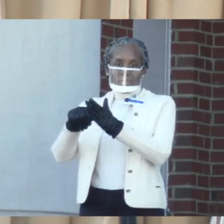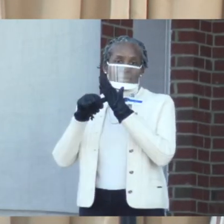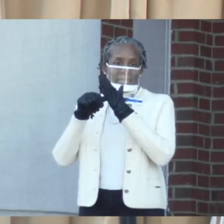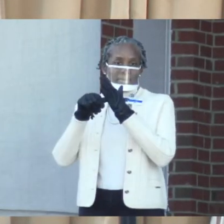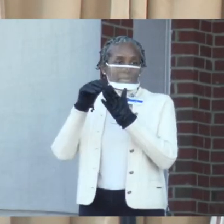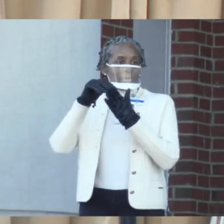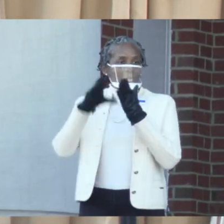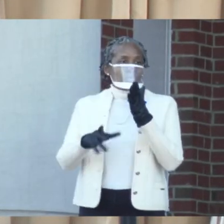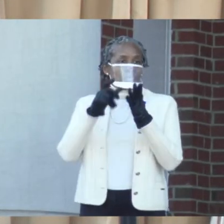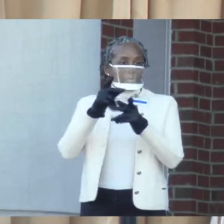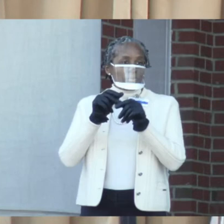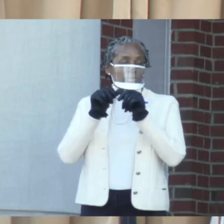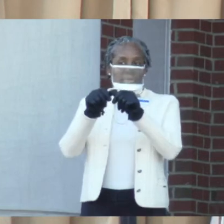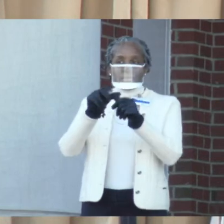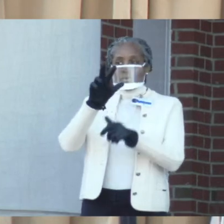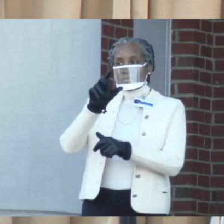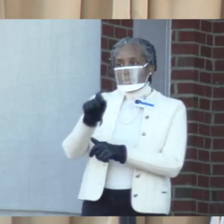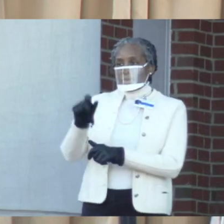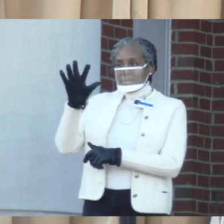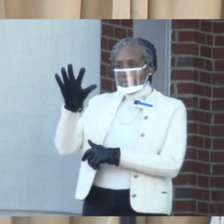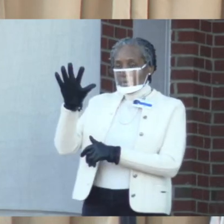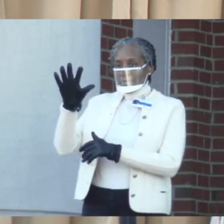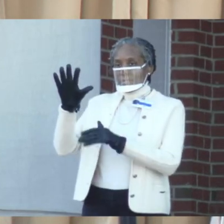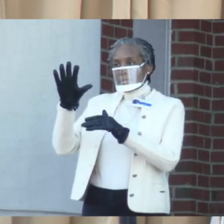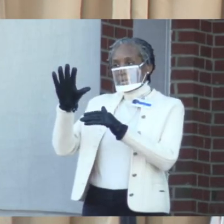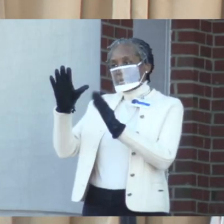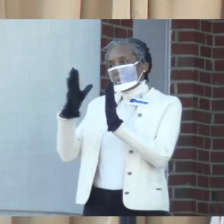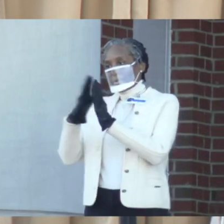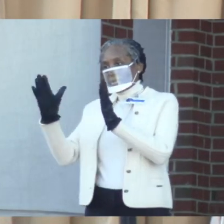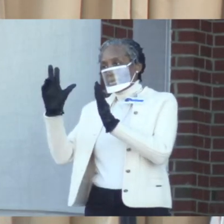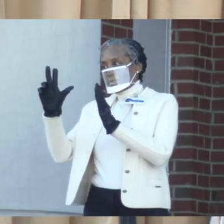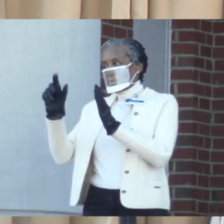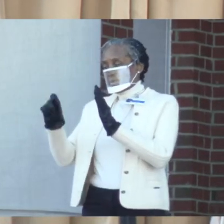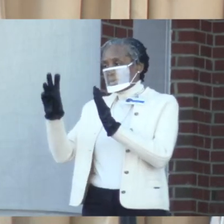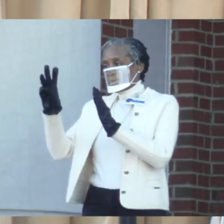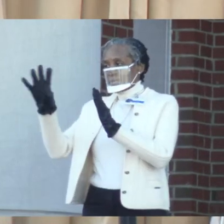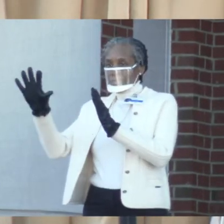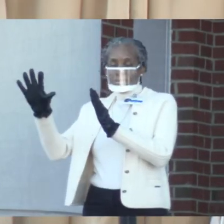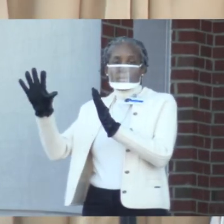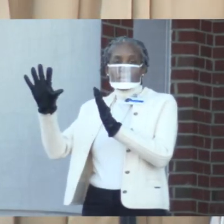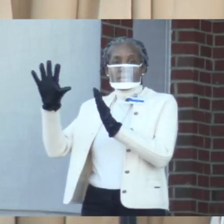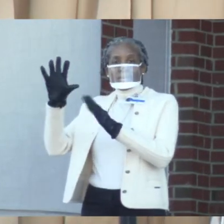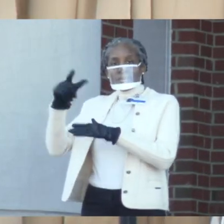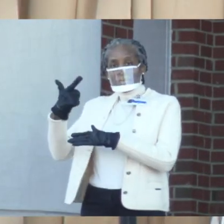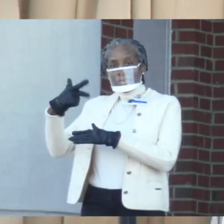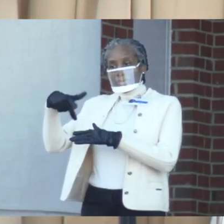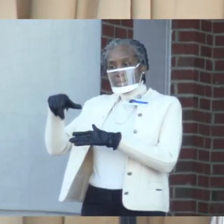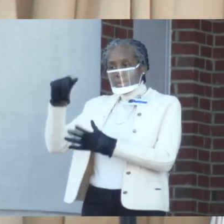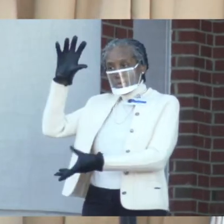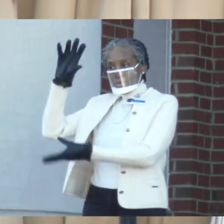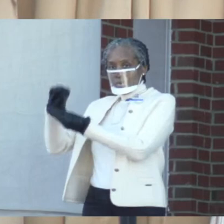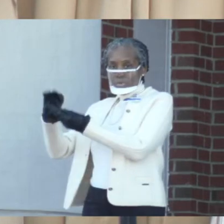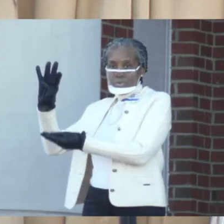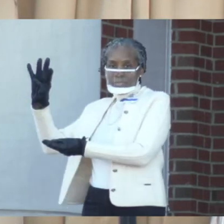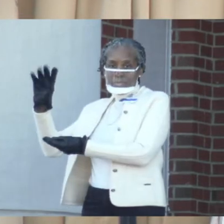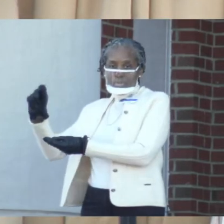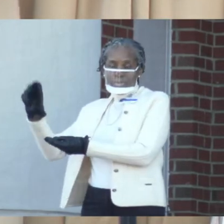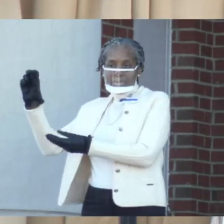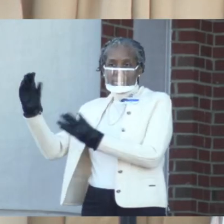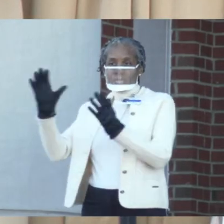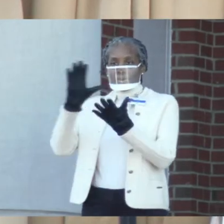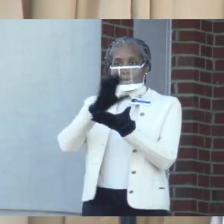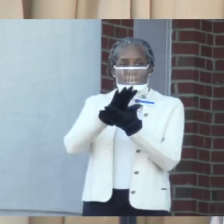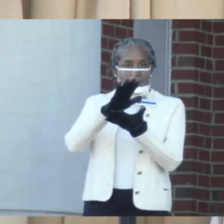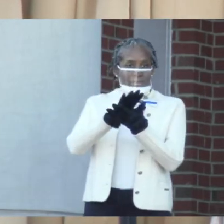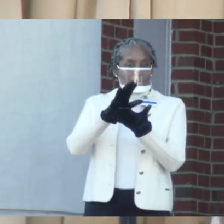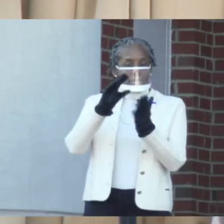Students who have maintained a 3.5 to 3.69 grade point average out of a possible 4.0 on their